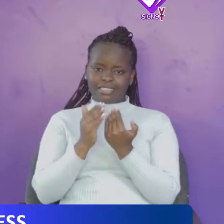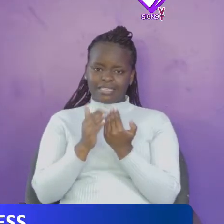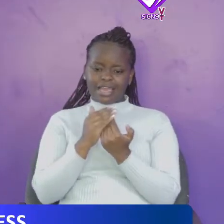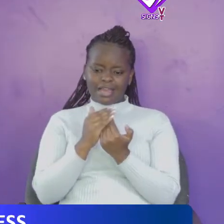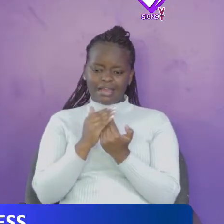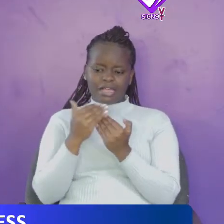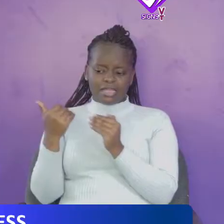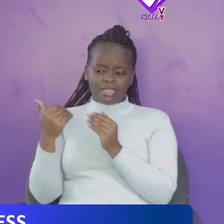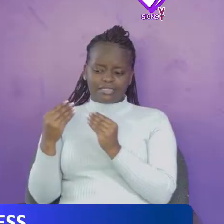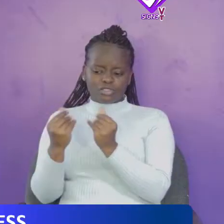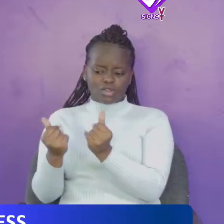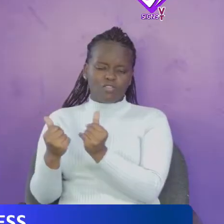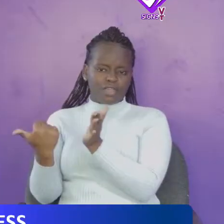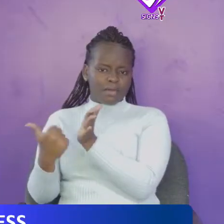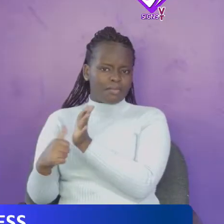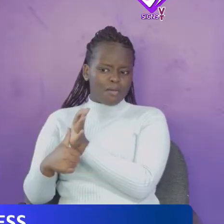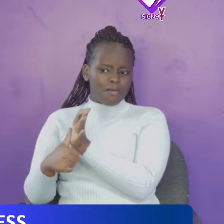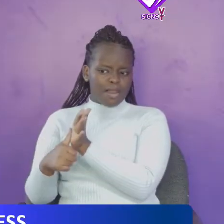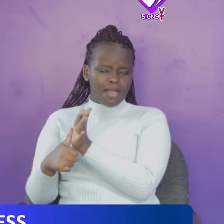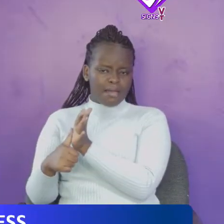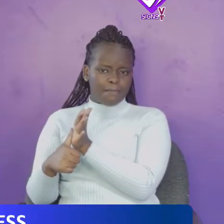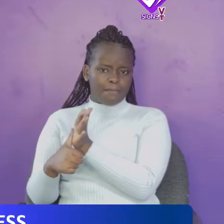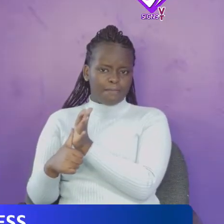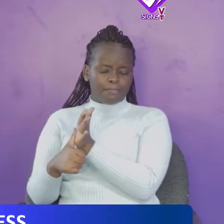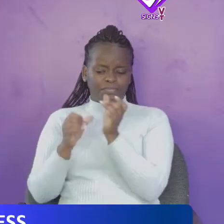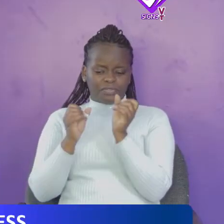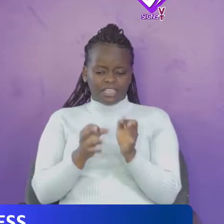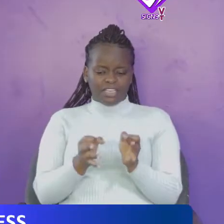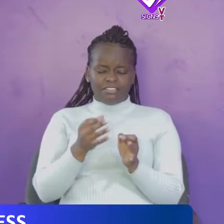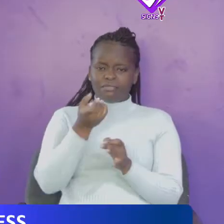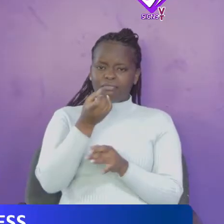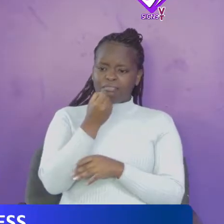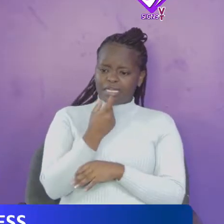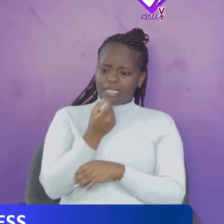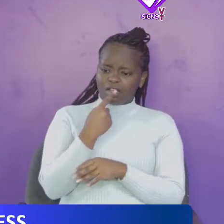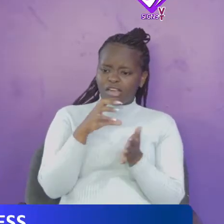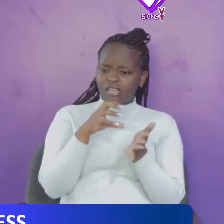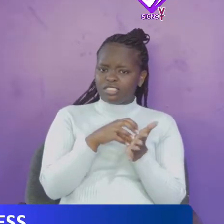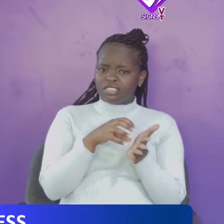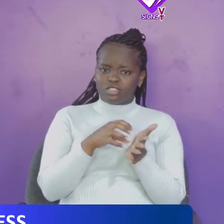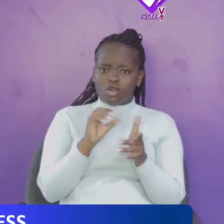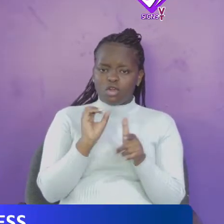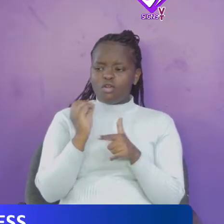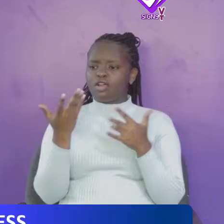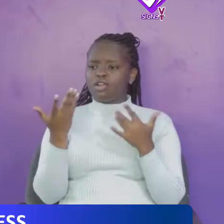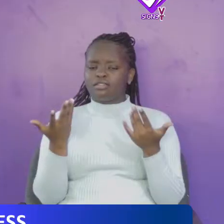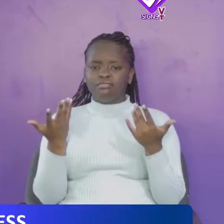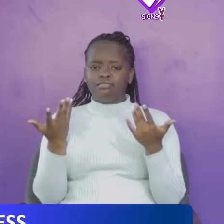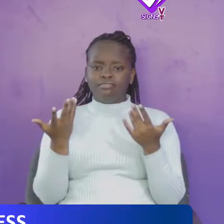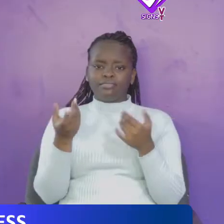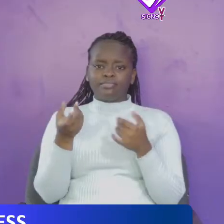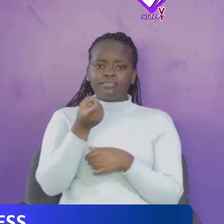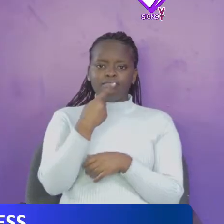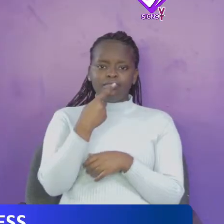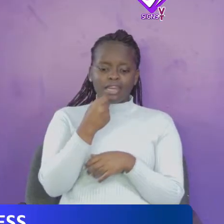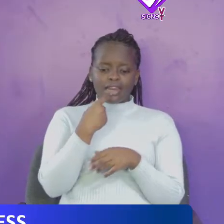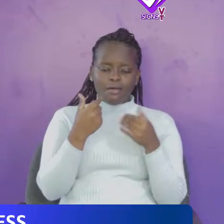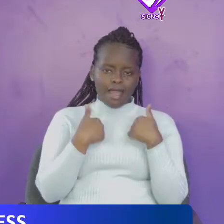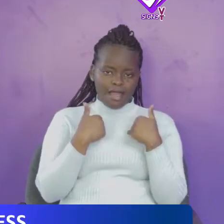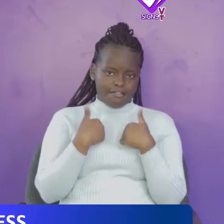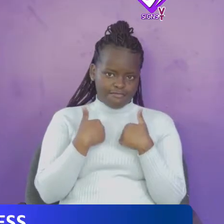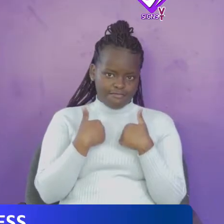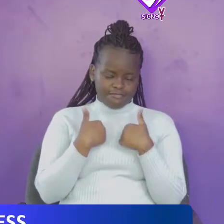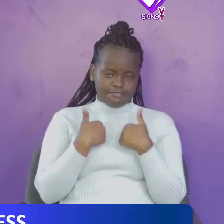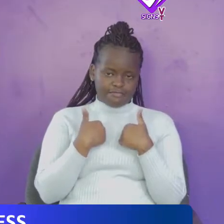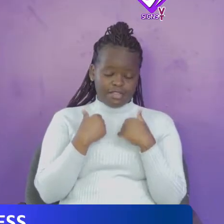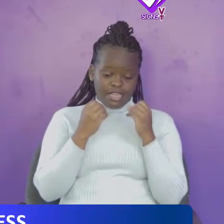issue, whether it's the medical condition or the medication, Yeah. and if we